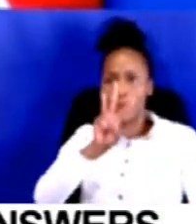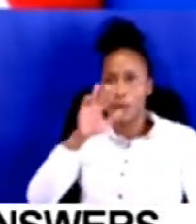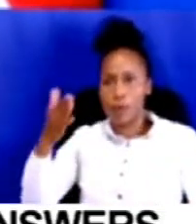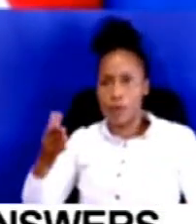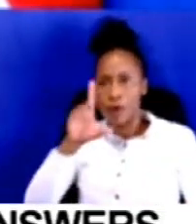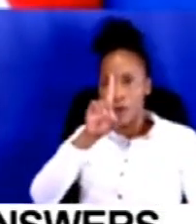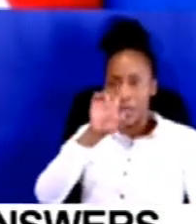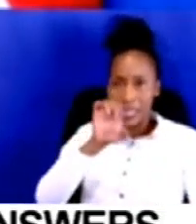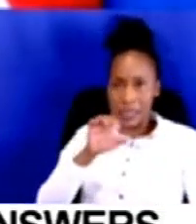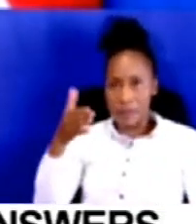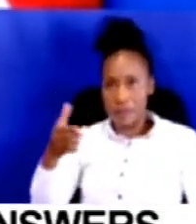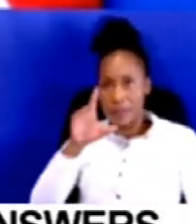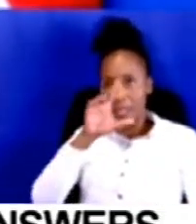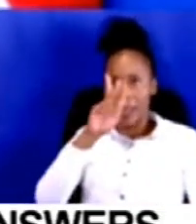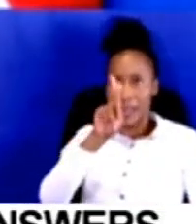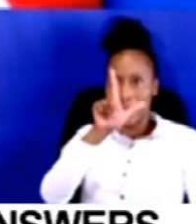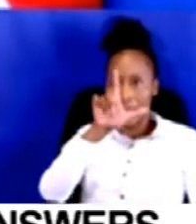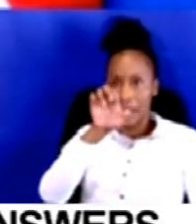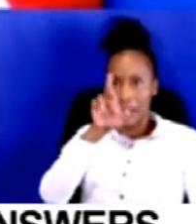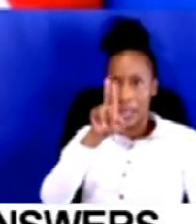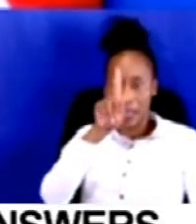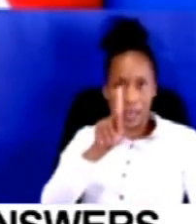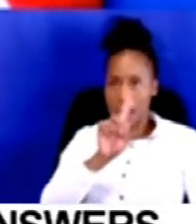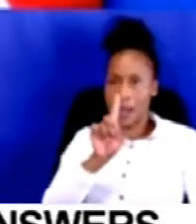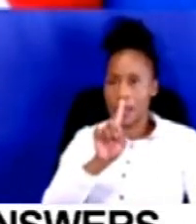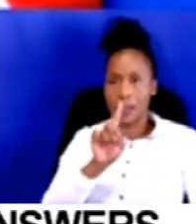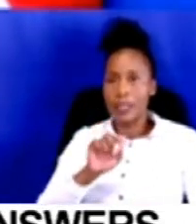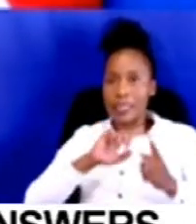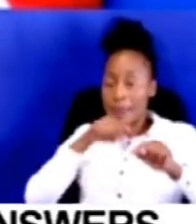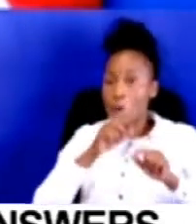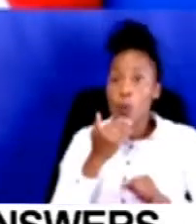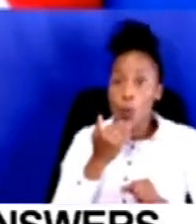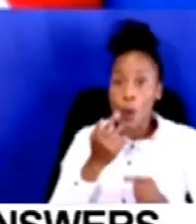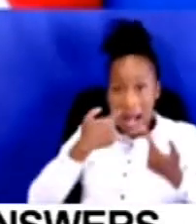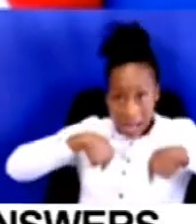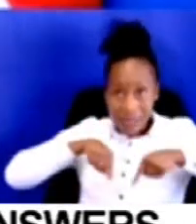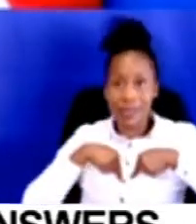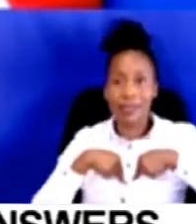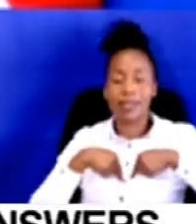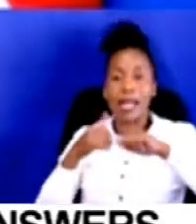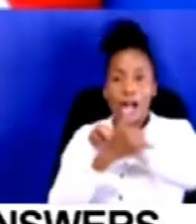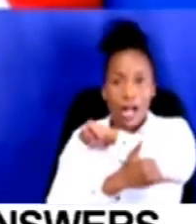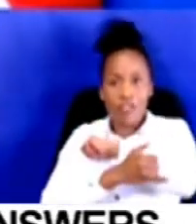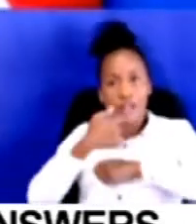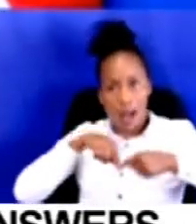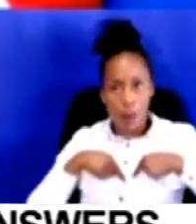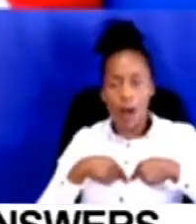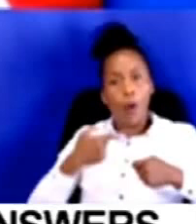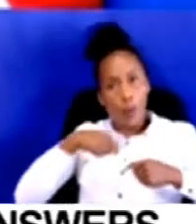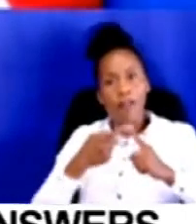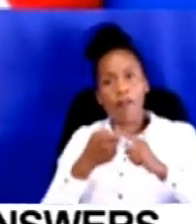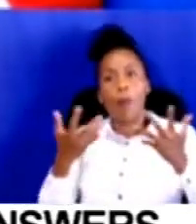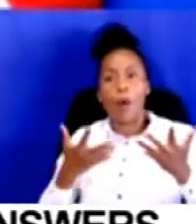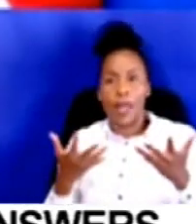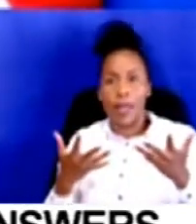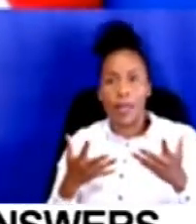It's about us. It's about our country and where we come from. We are coming